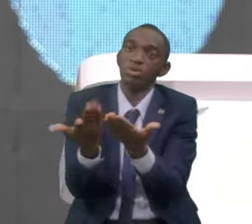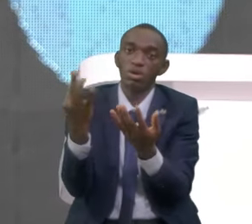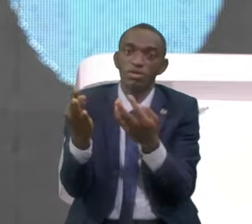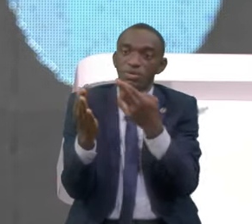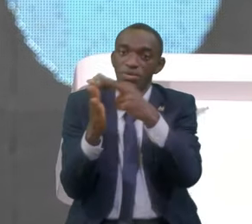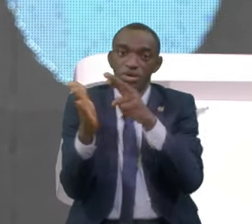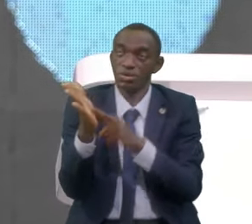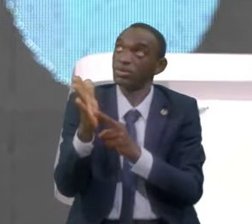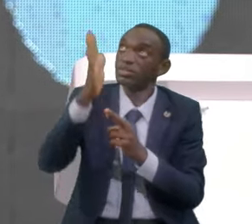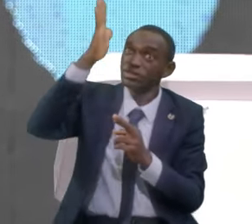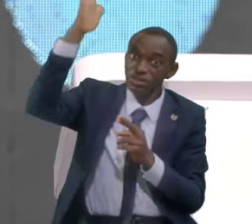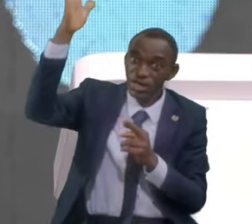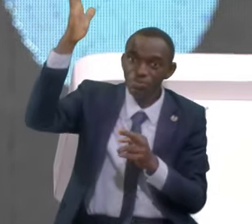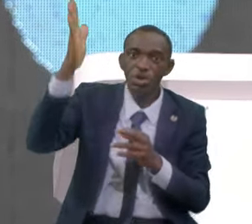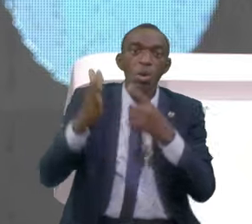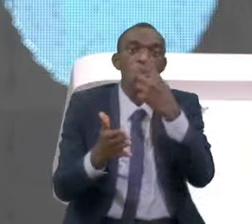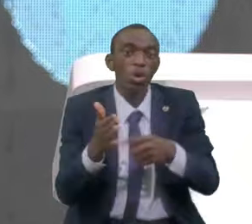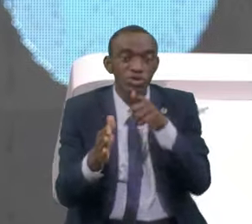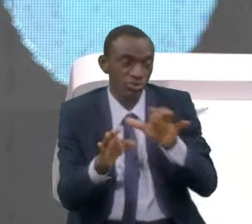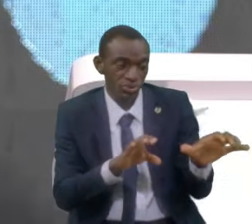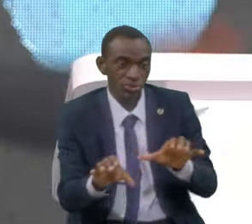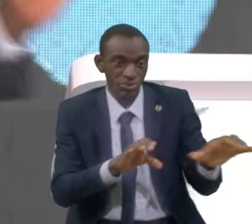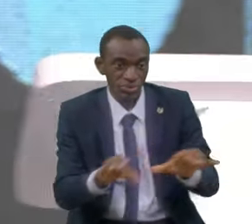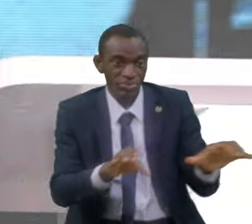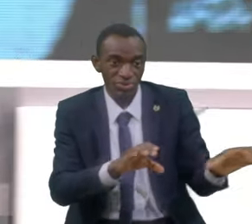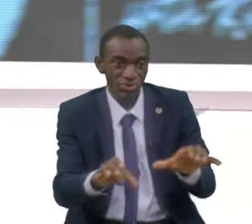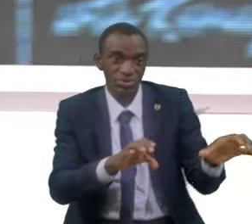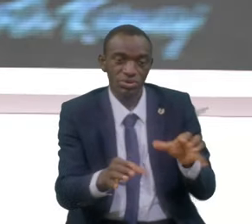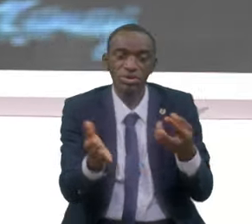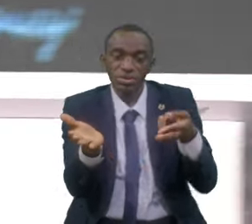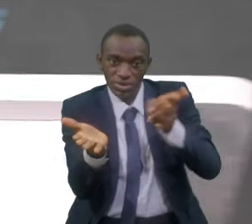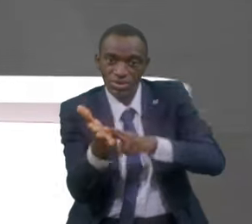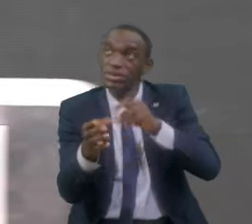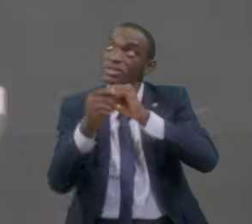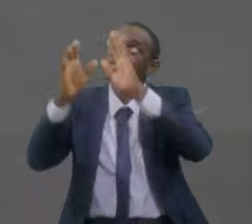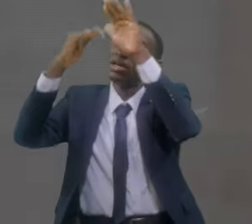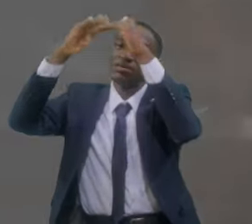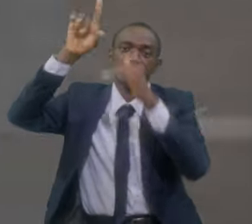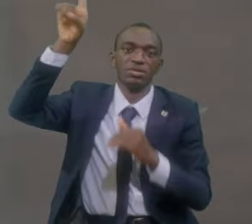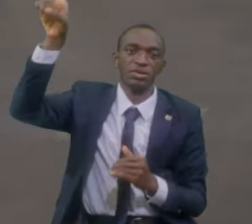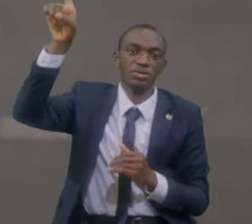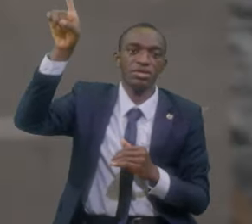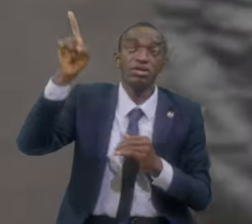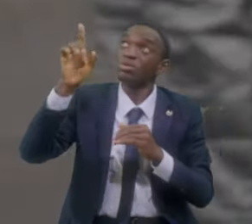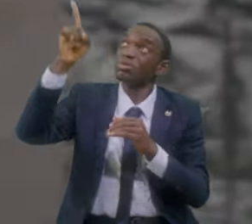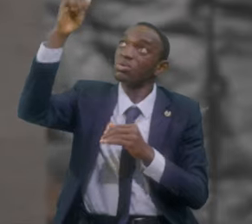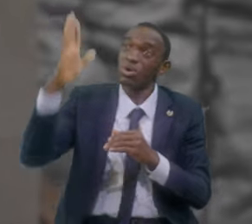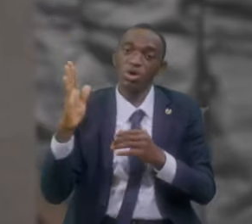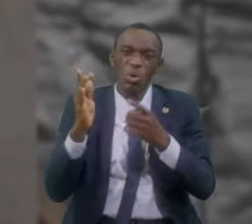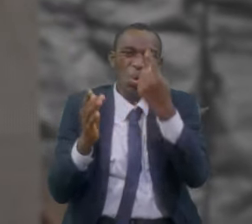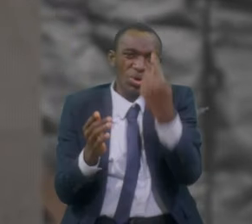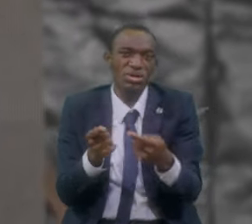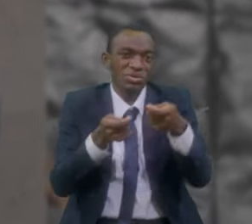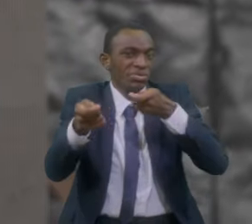that book is in heaven, managed only by the Lord, and